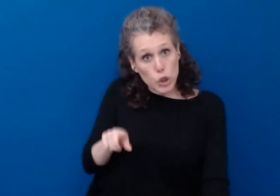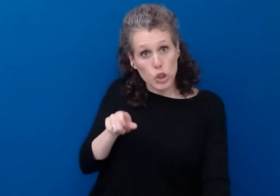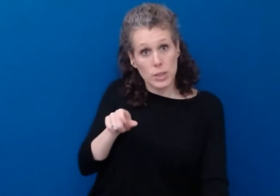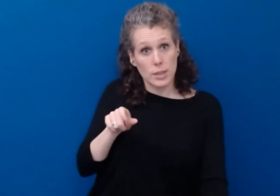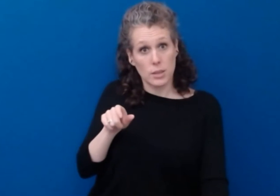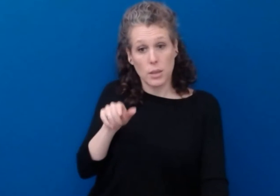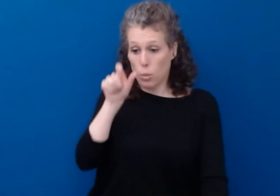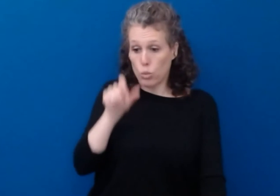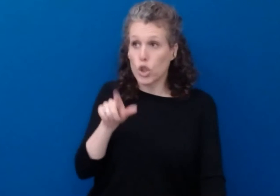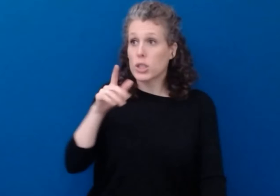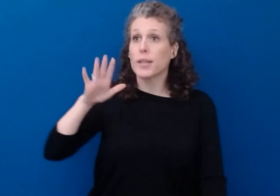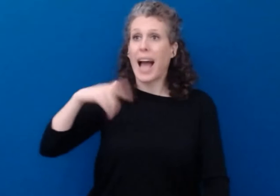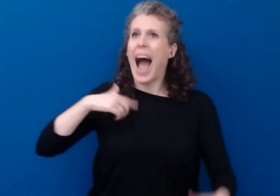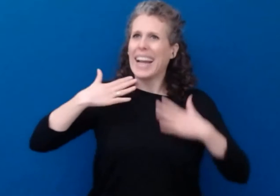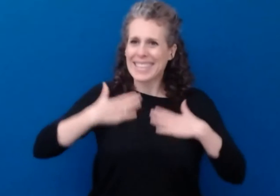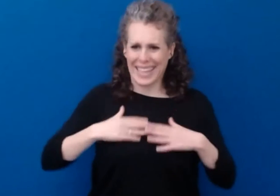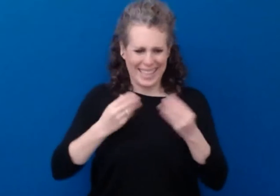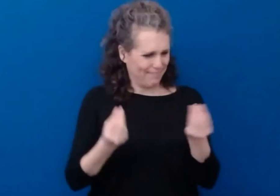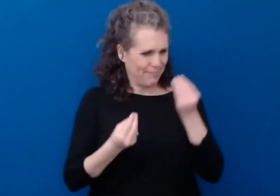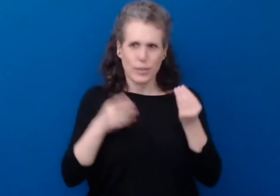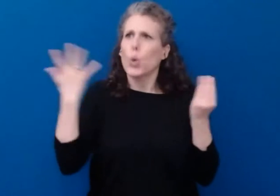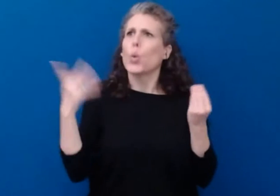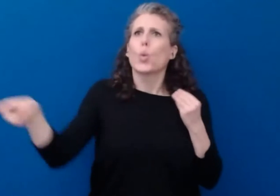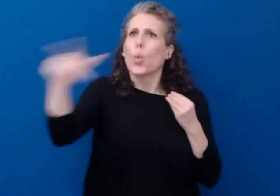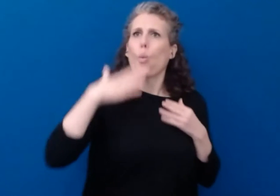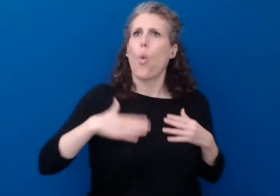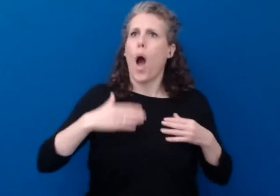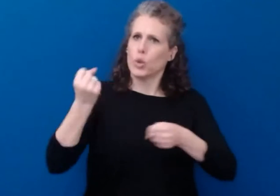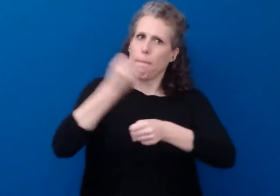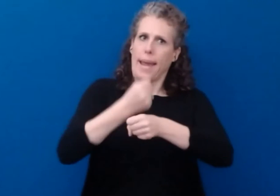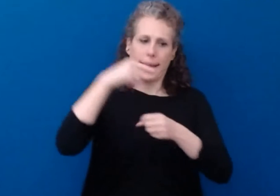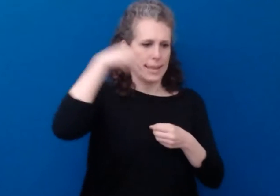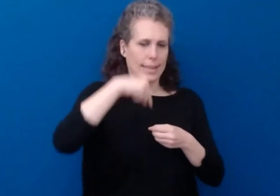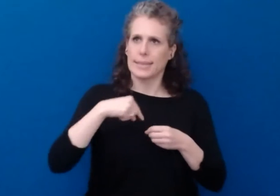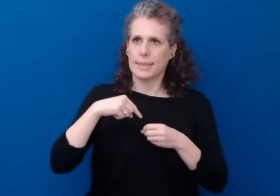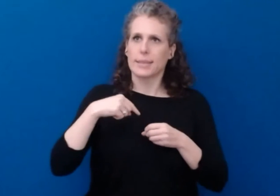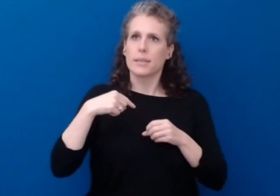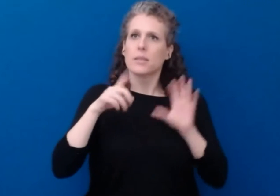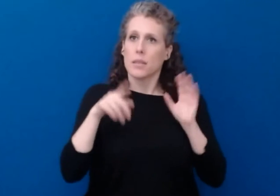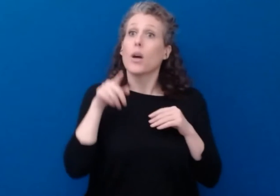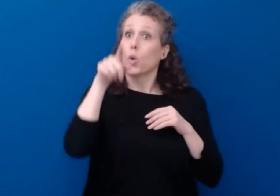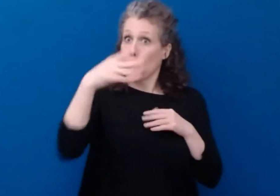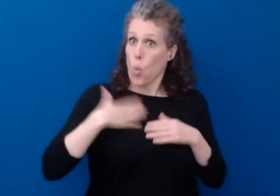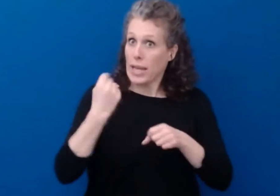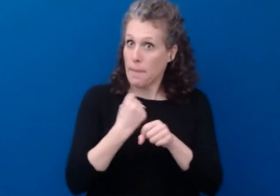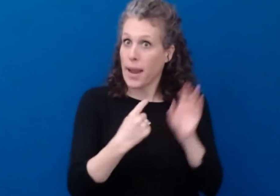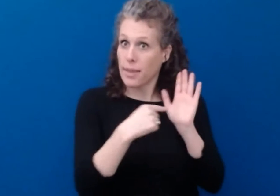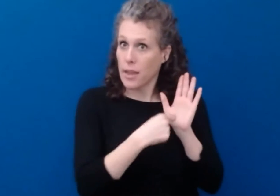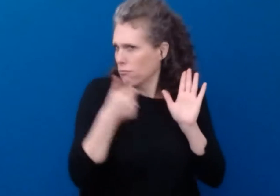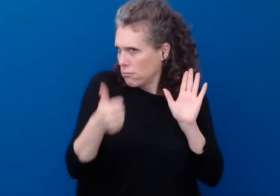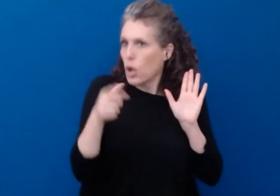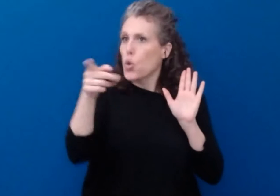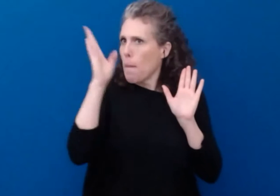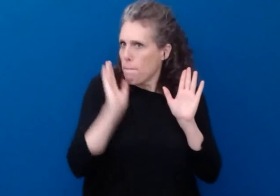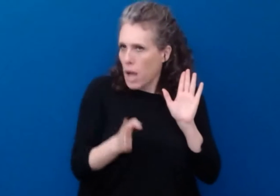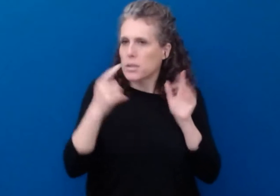a development project should be clear what they want about user involvement.